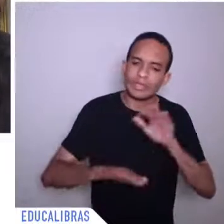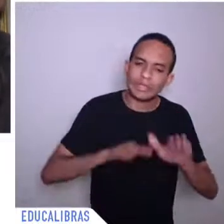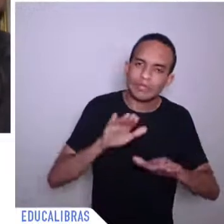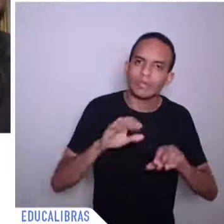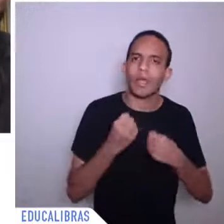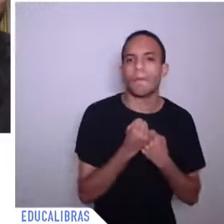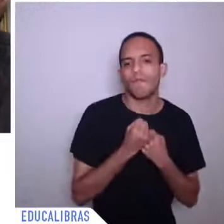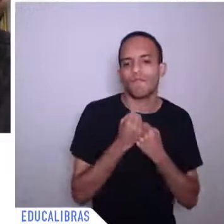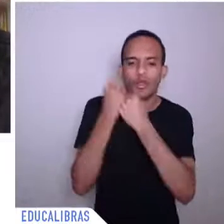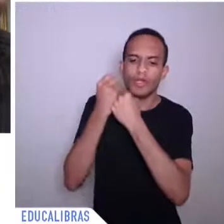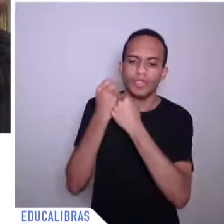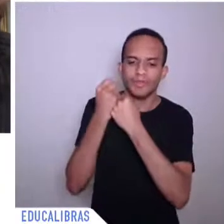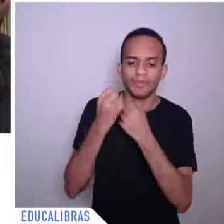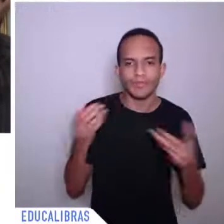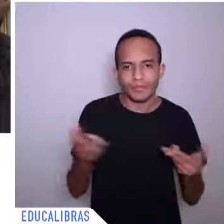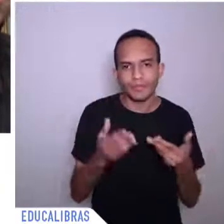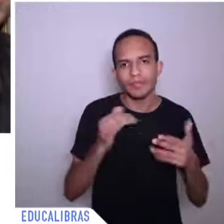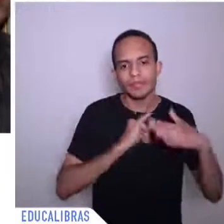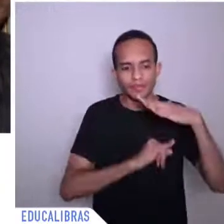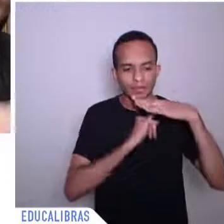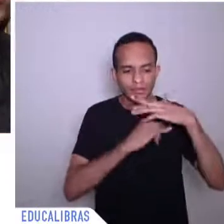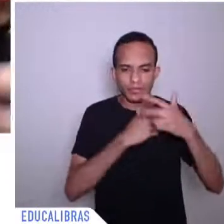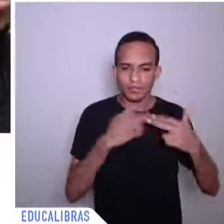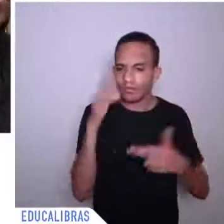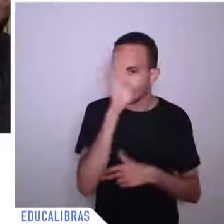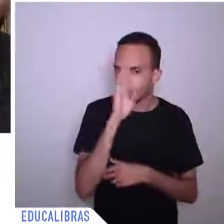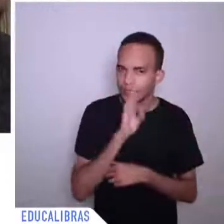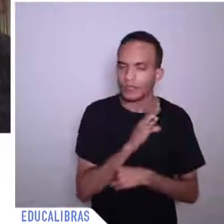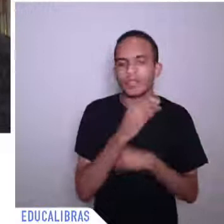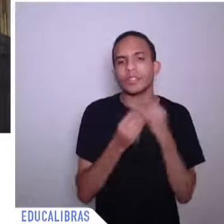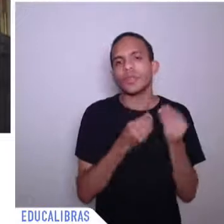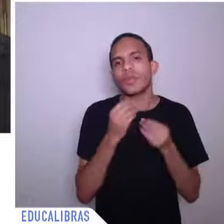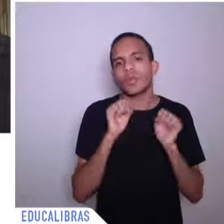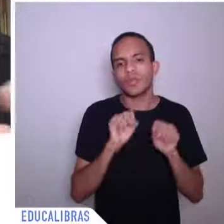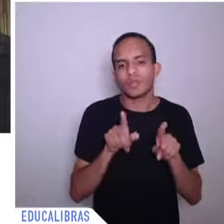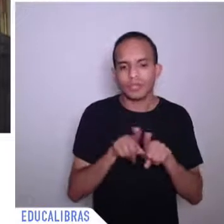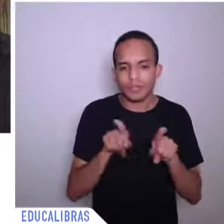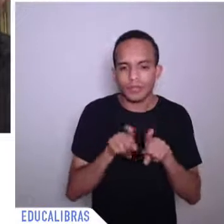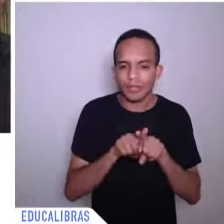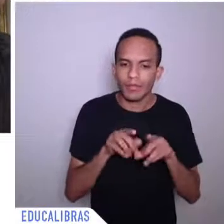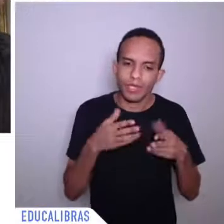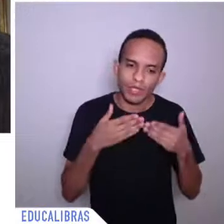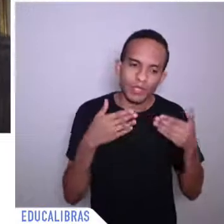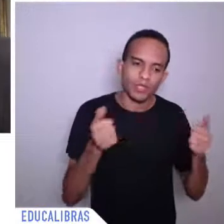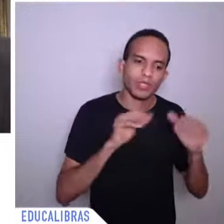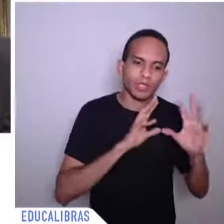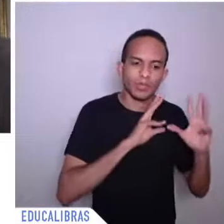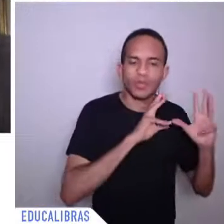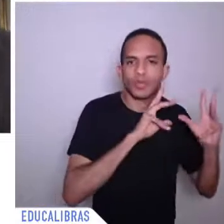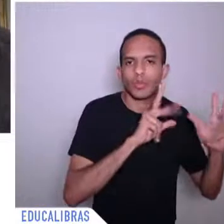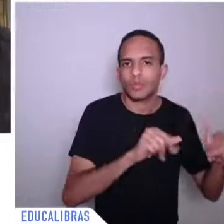how we can move toward this strengthening of institutions in Brazil and how we can